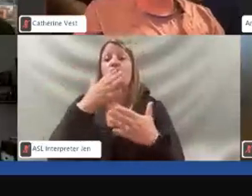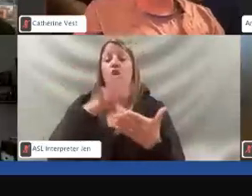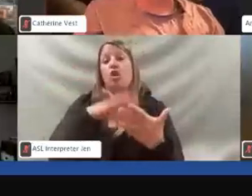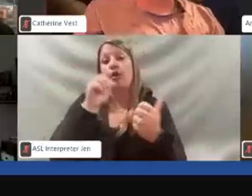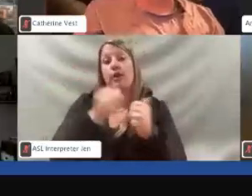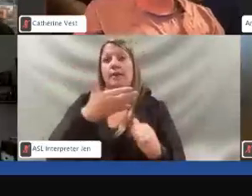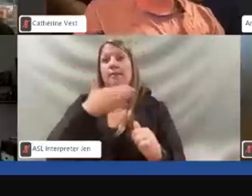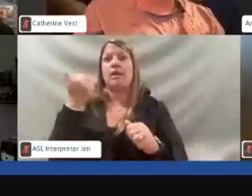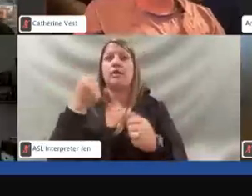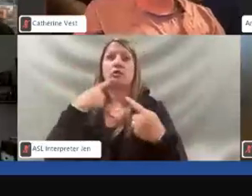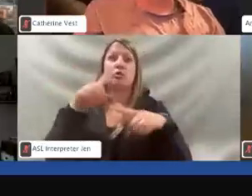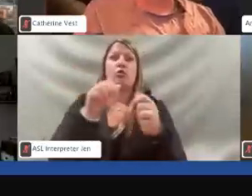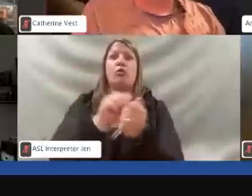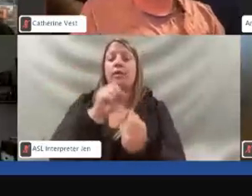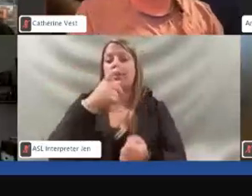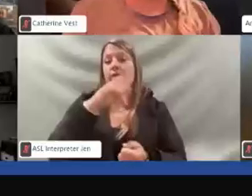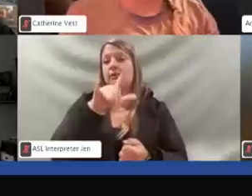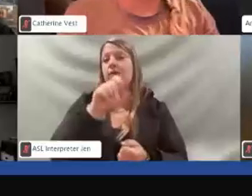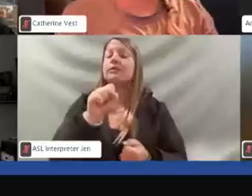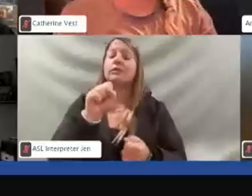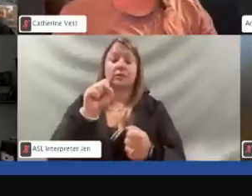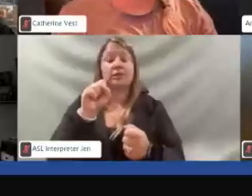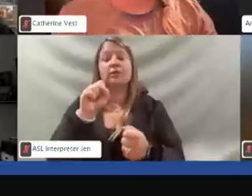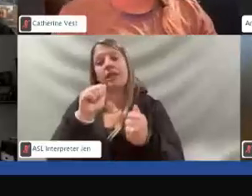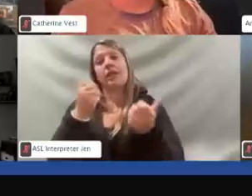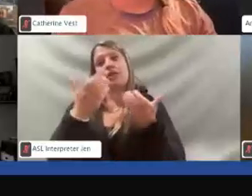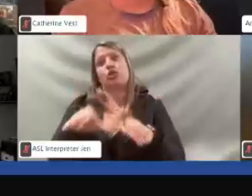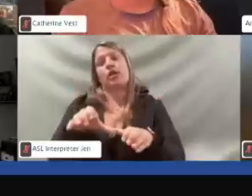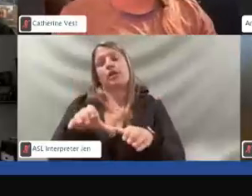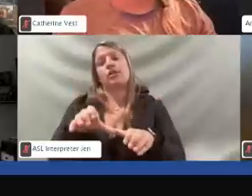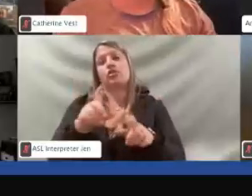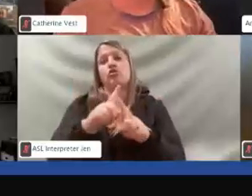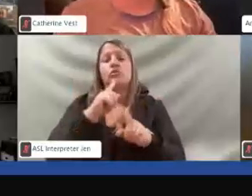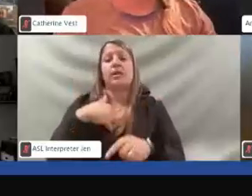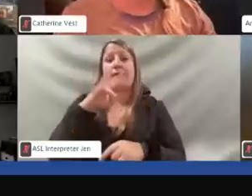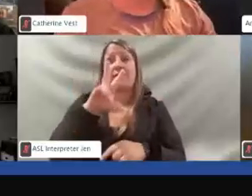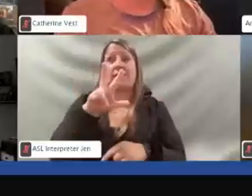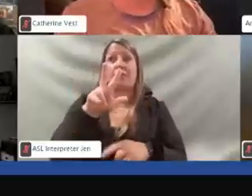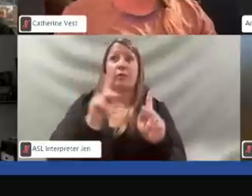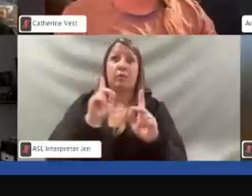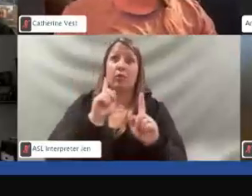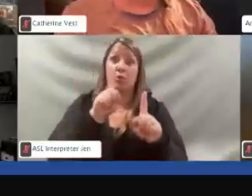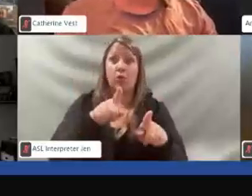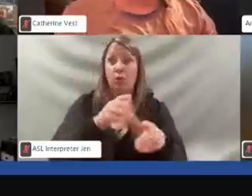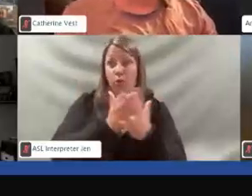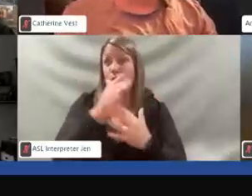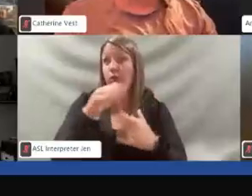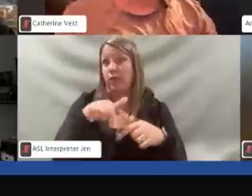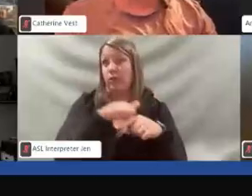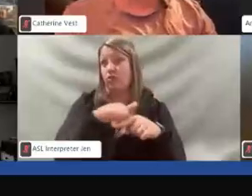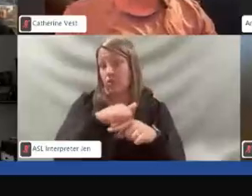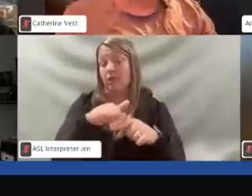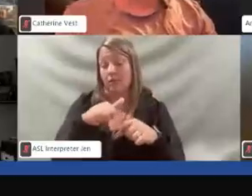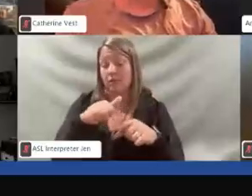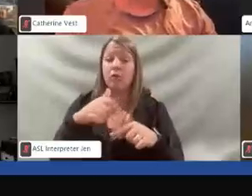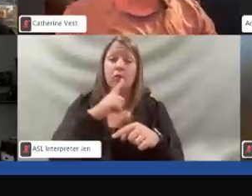work with the SILs to make this happen, and a chance to really have 73 people go through the symposium. So